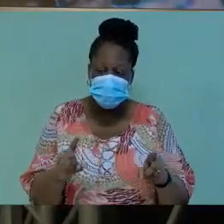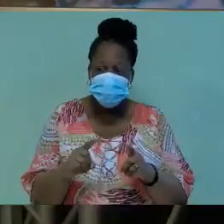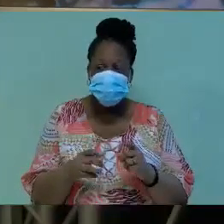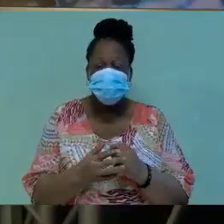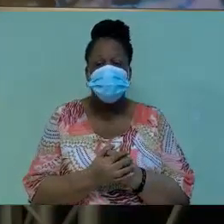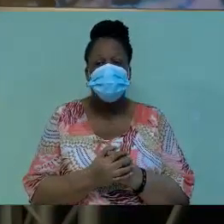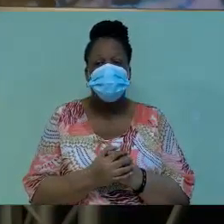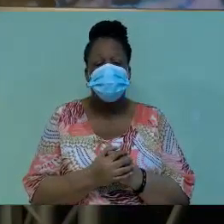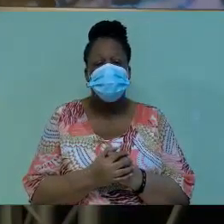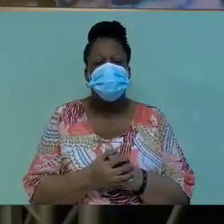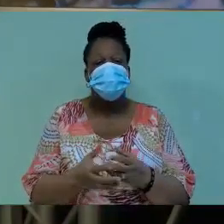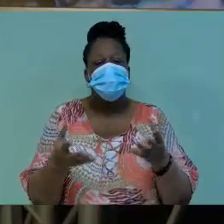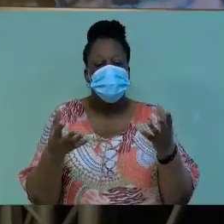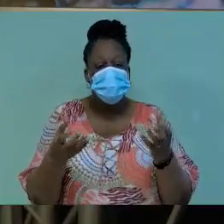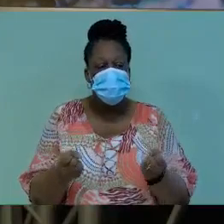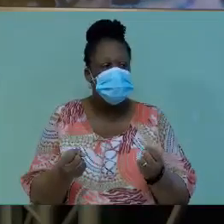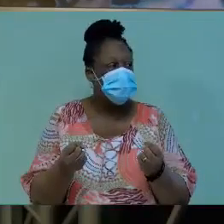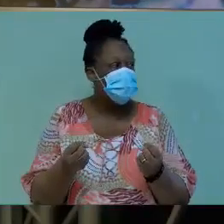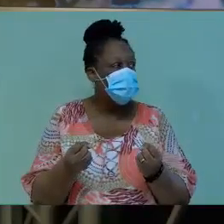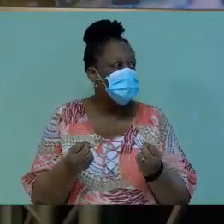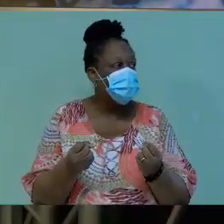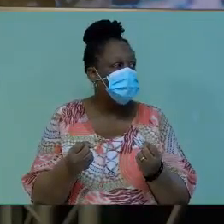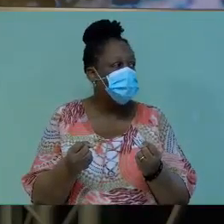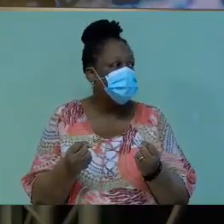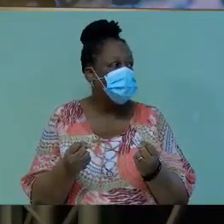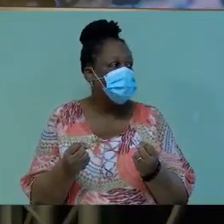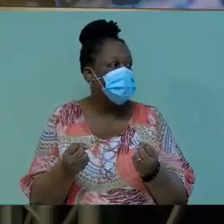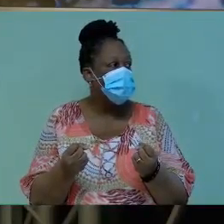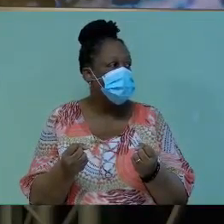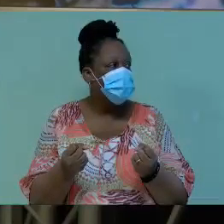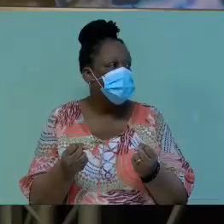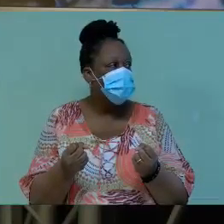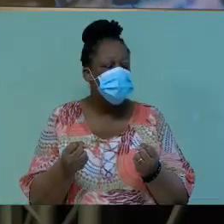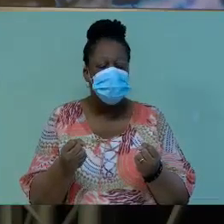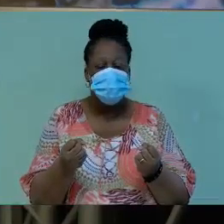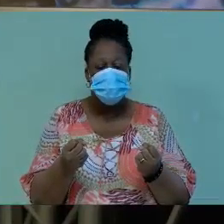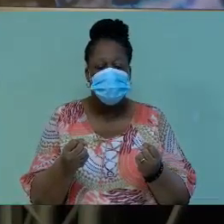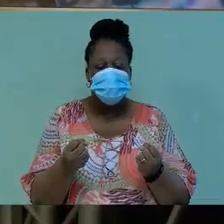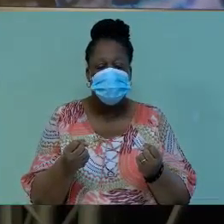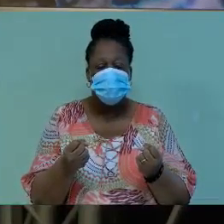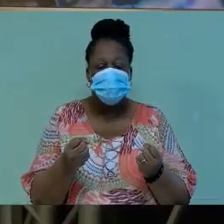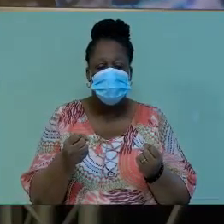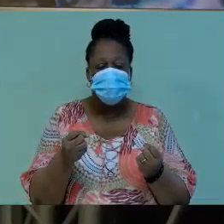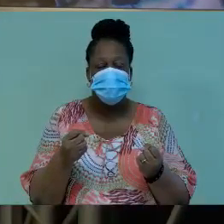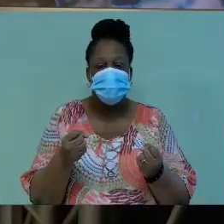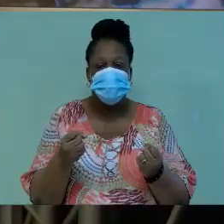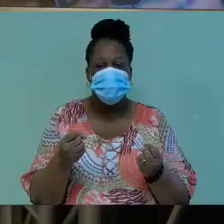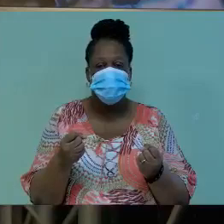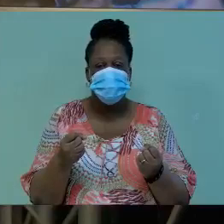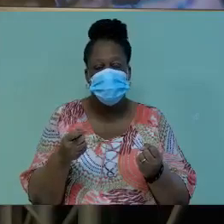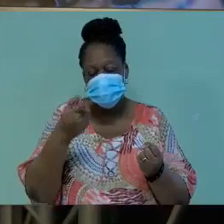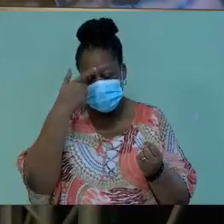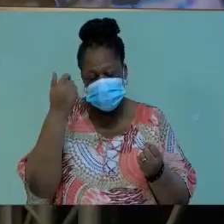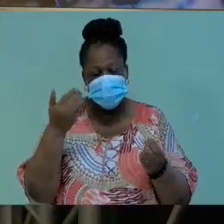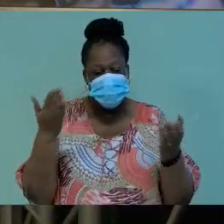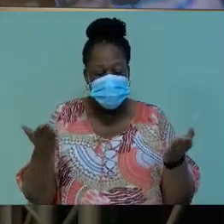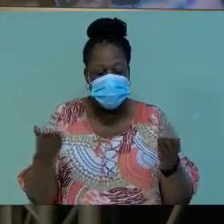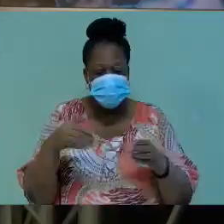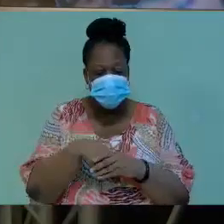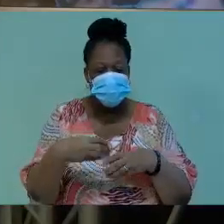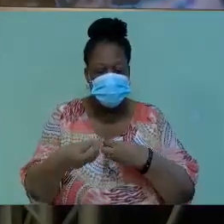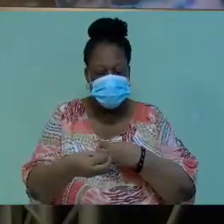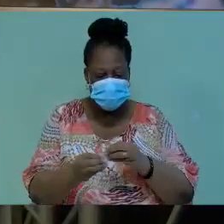I would just want to recognize, since I'm in the National Emergency Management Agency, the office of the NEOC, to